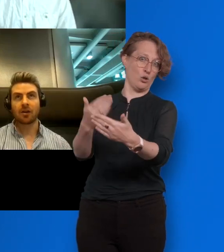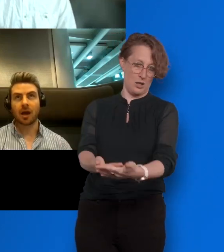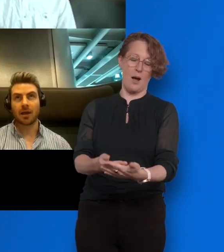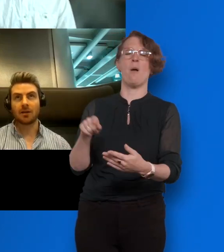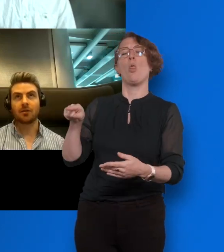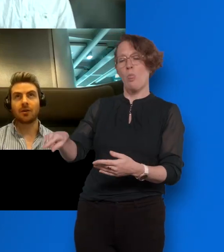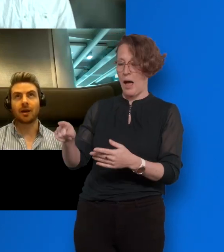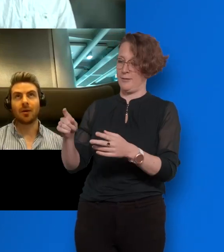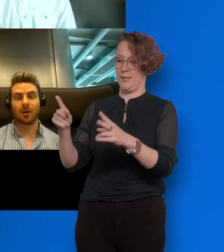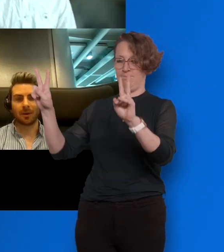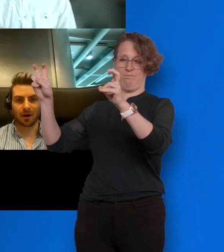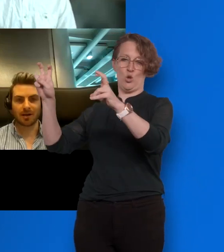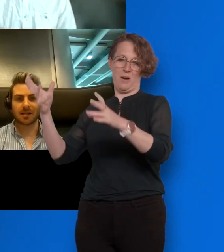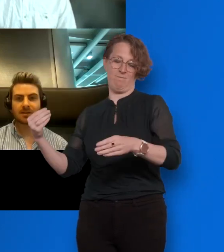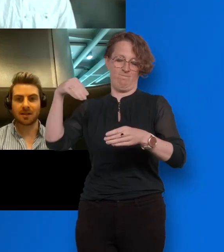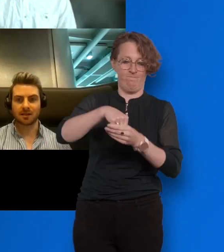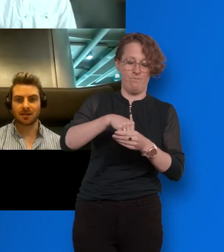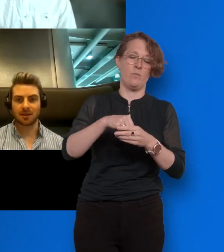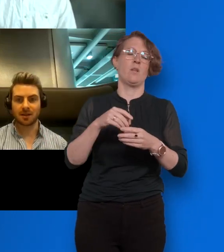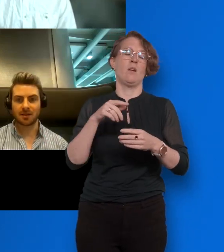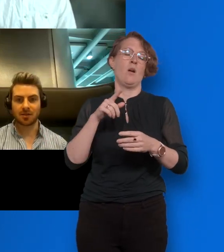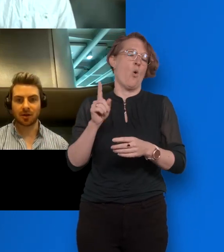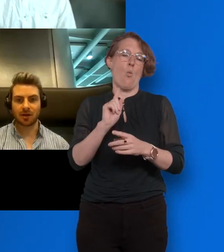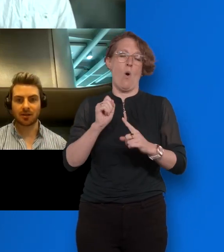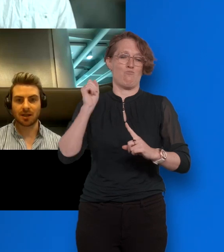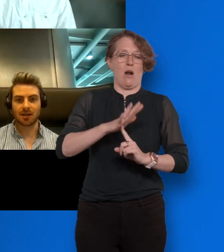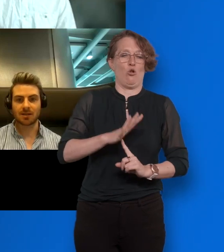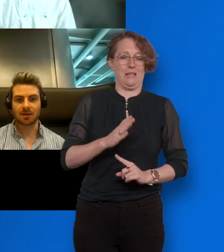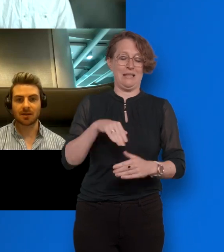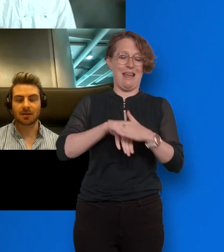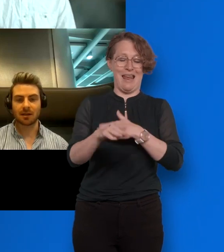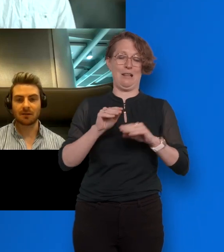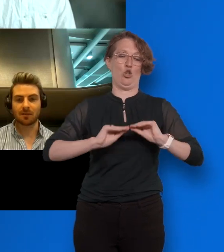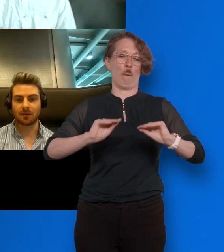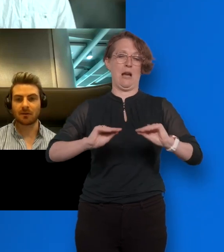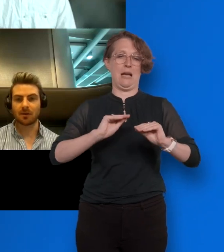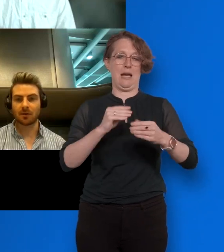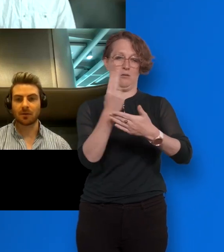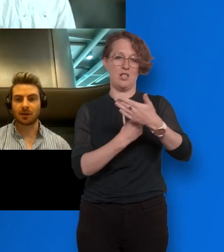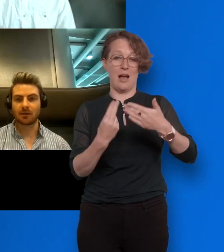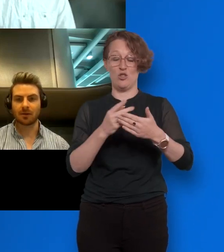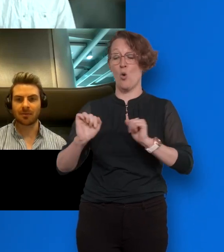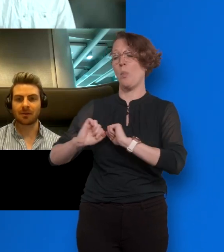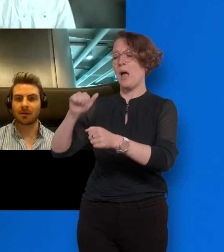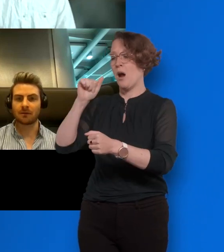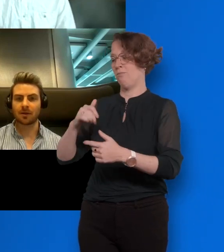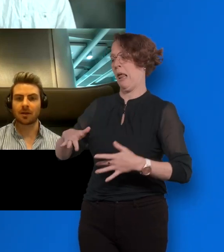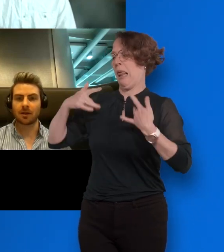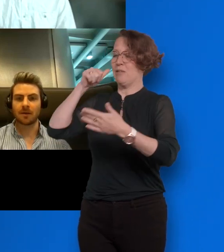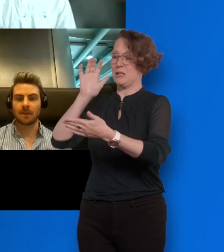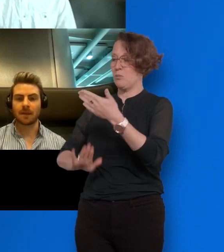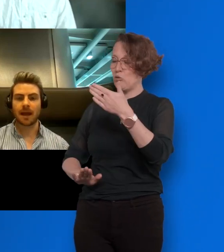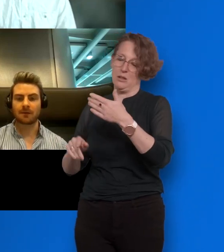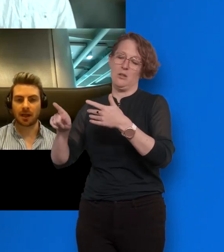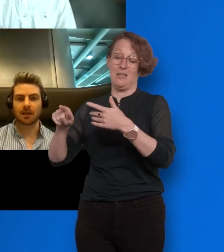has to guide what we prioritize in the training design. So I think the lived experience of those who are particularly underrepresented in our